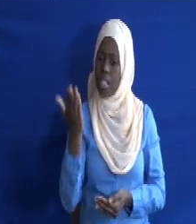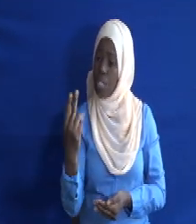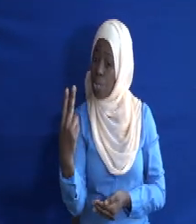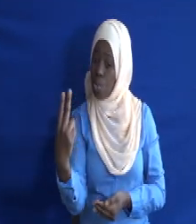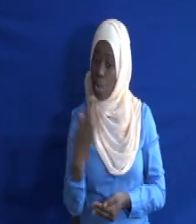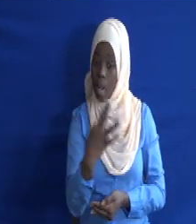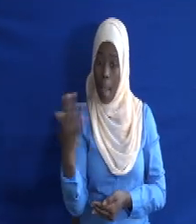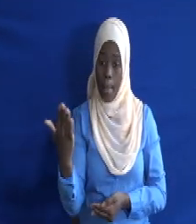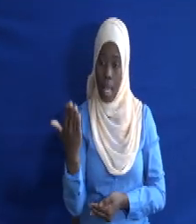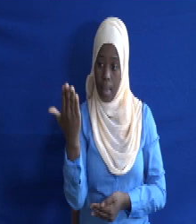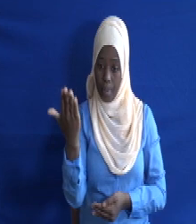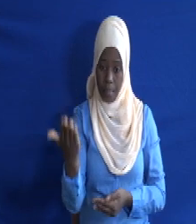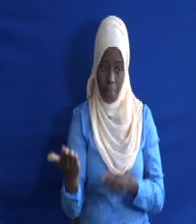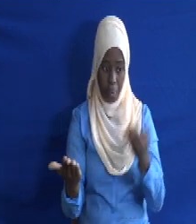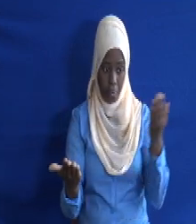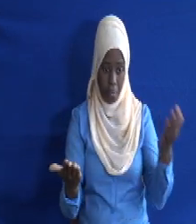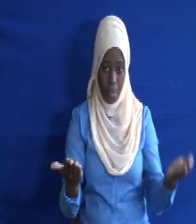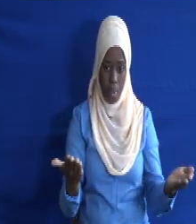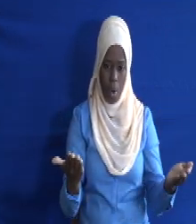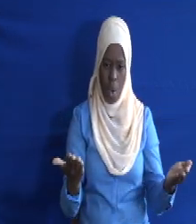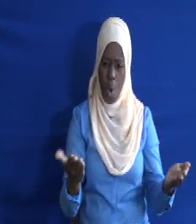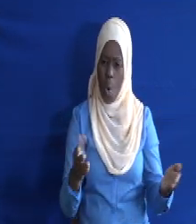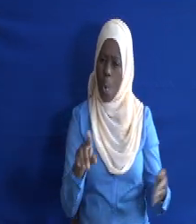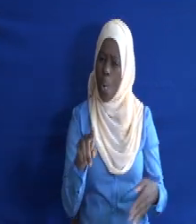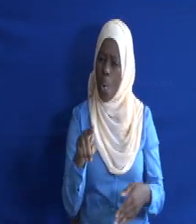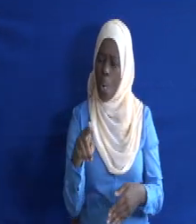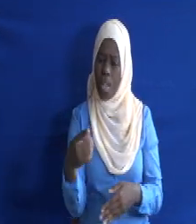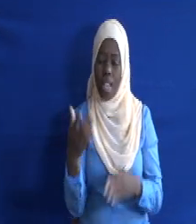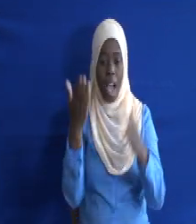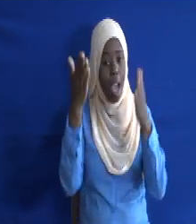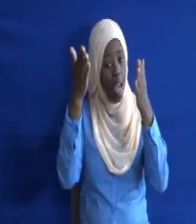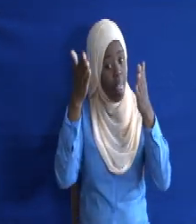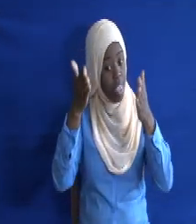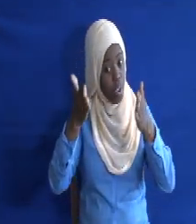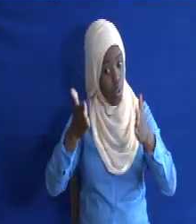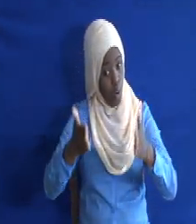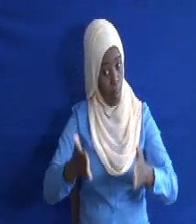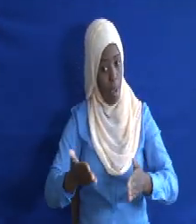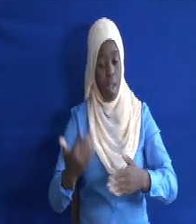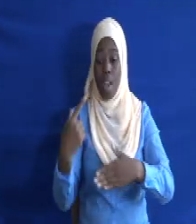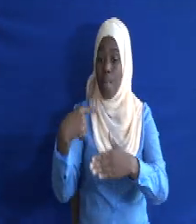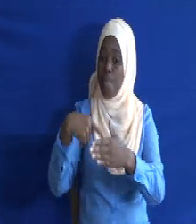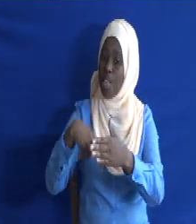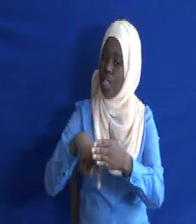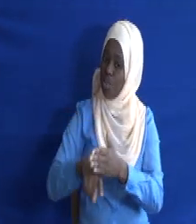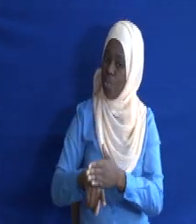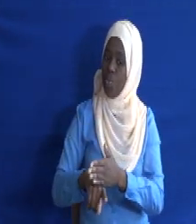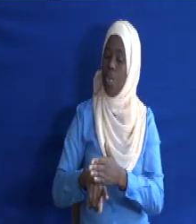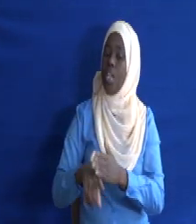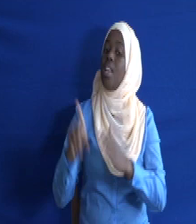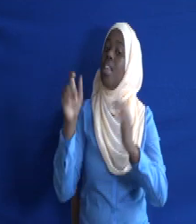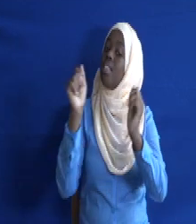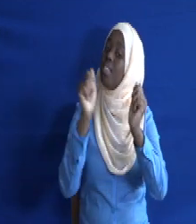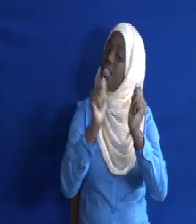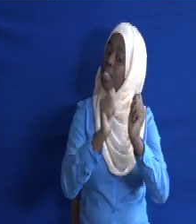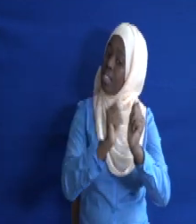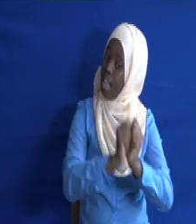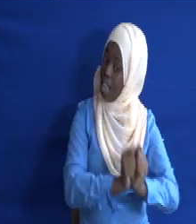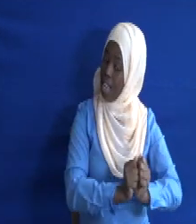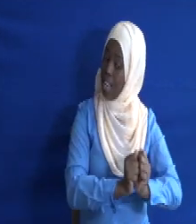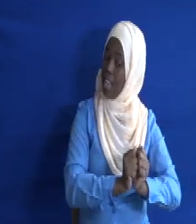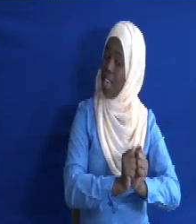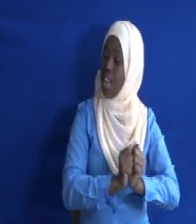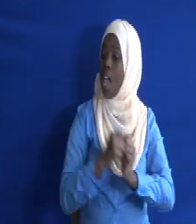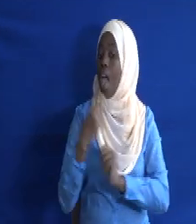common multiples? What are the common multiples between number 10